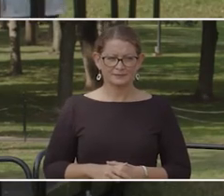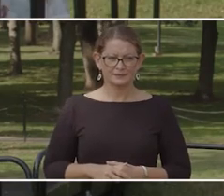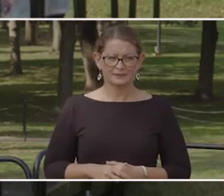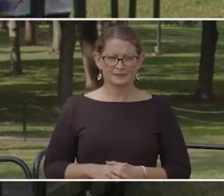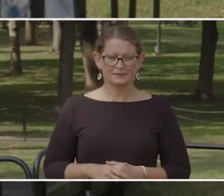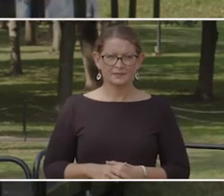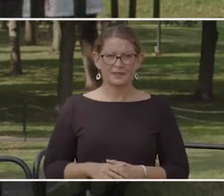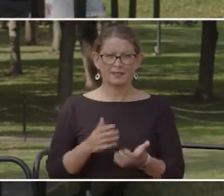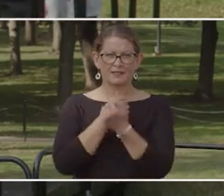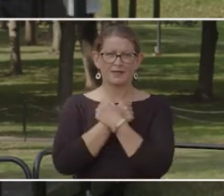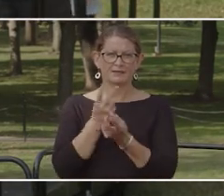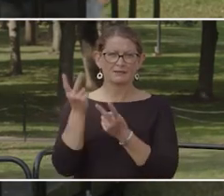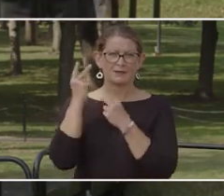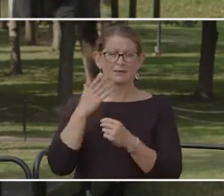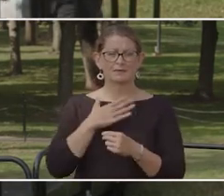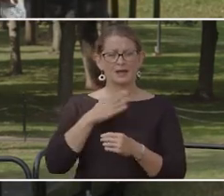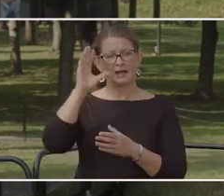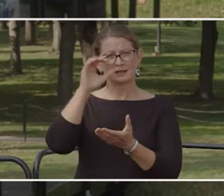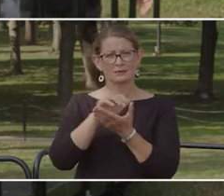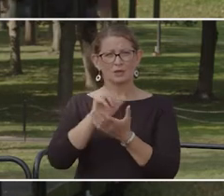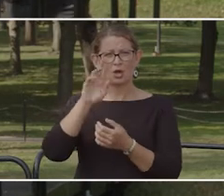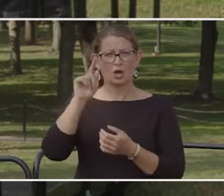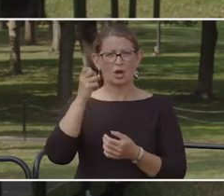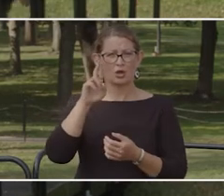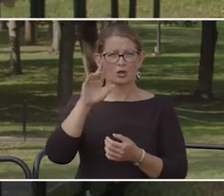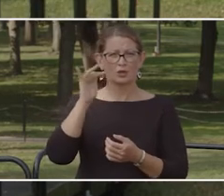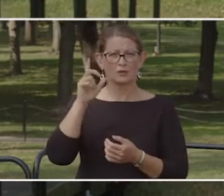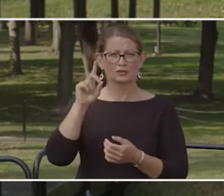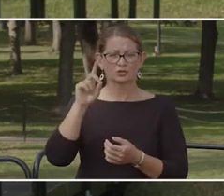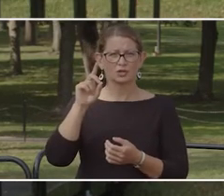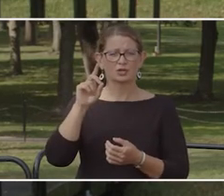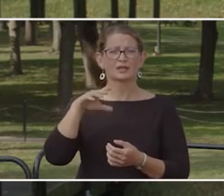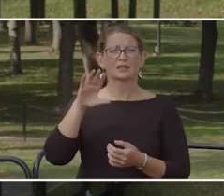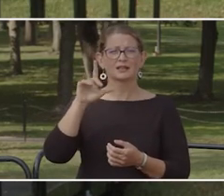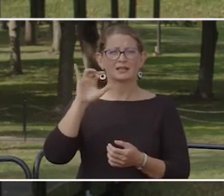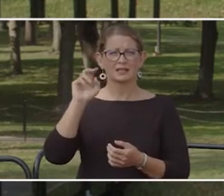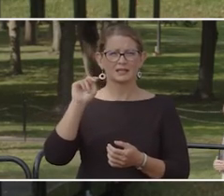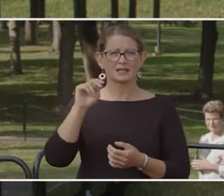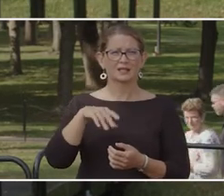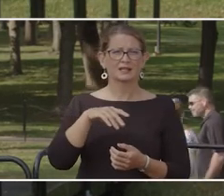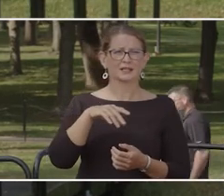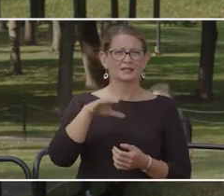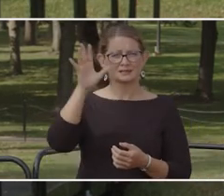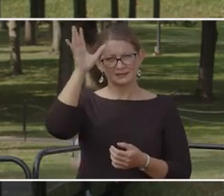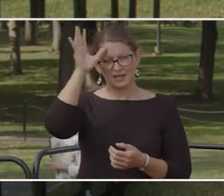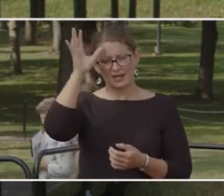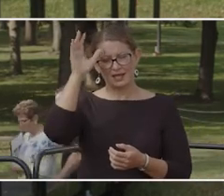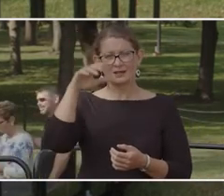In loving memory of my husband, Arthur Richard Flanagan, Dad, Pa, U.S. Army,